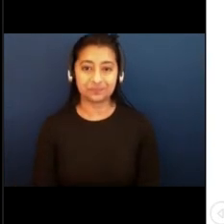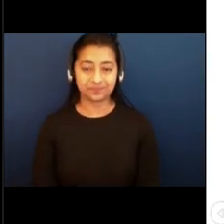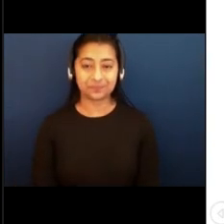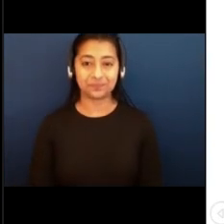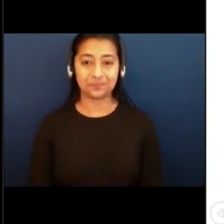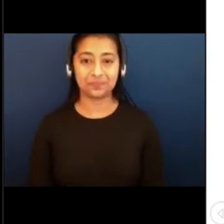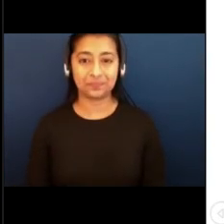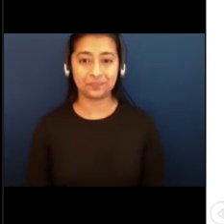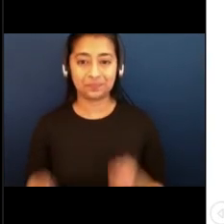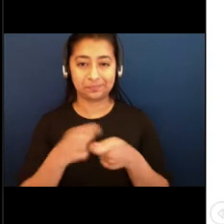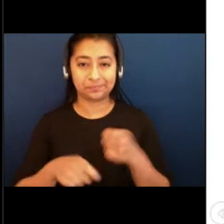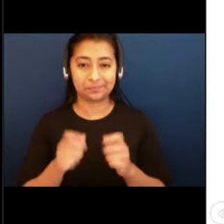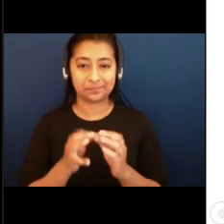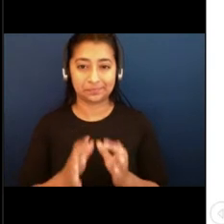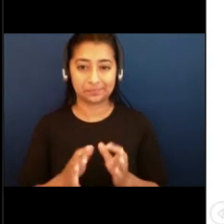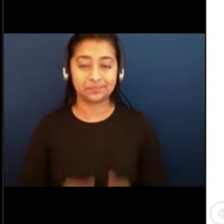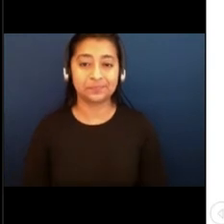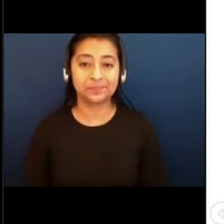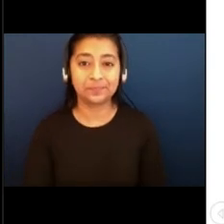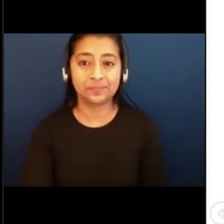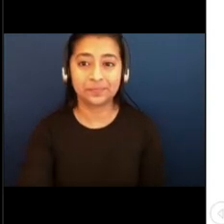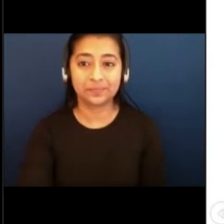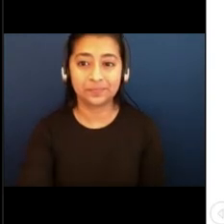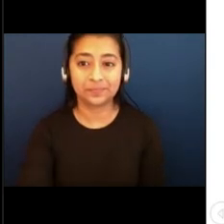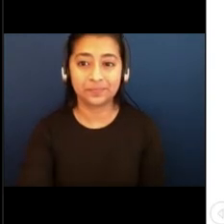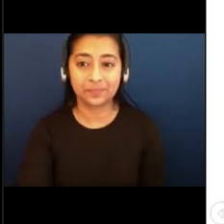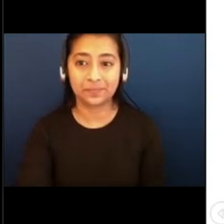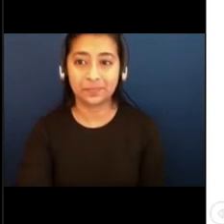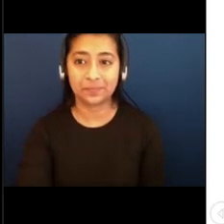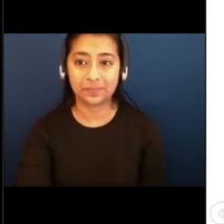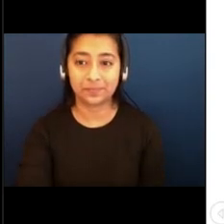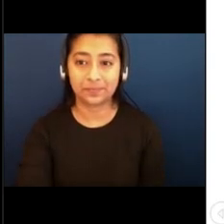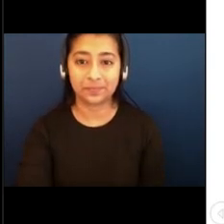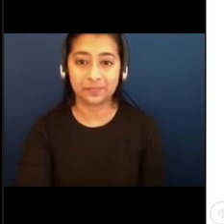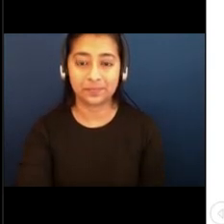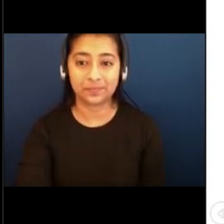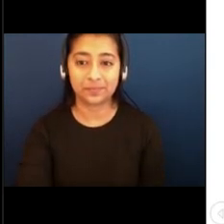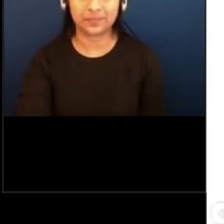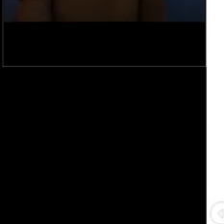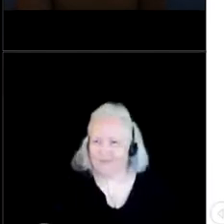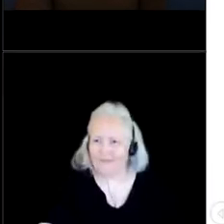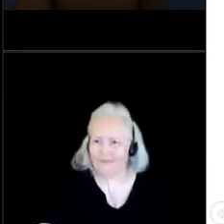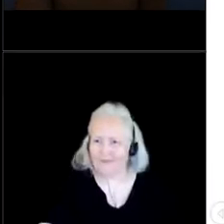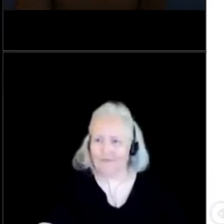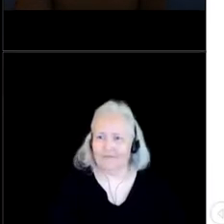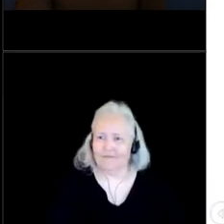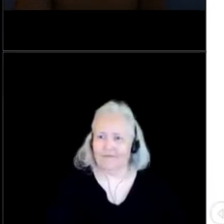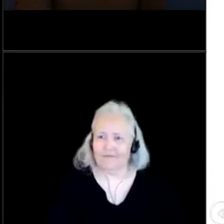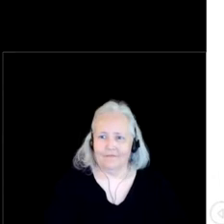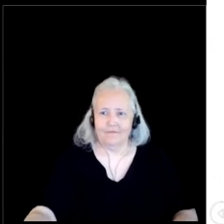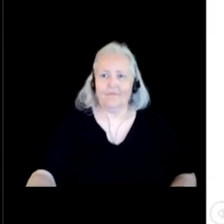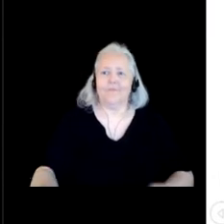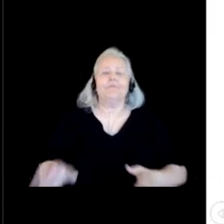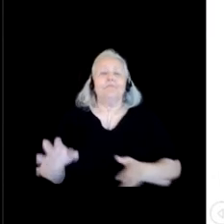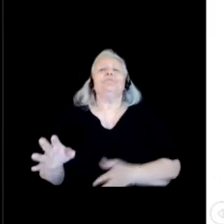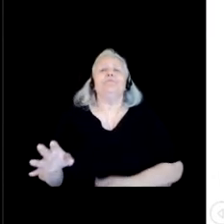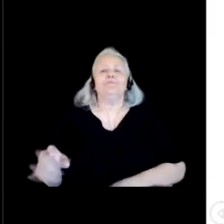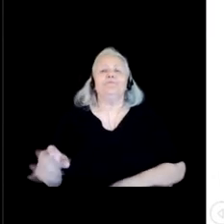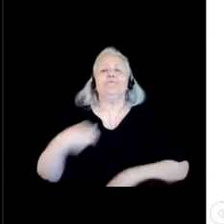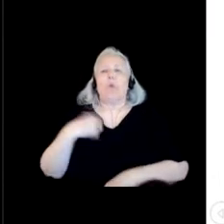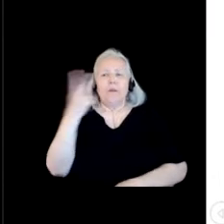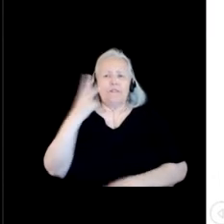And we've seen recently this argument being made in a number of papers with regard to the language sciences. So in the